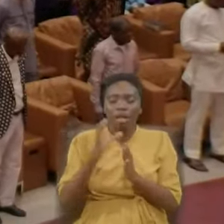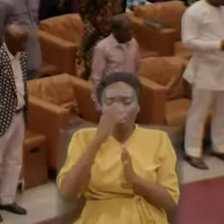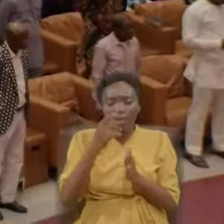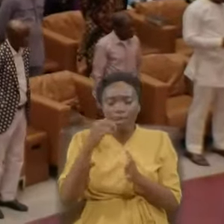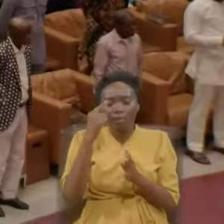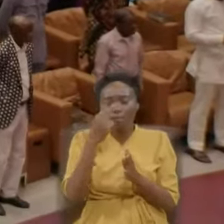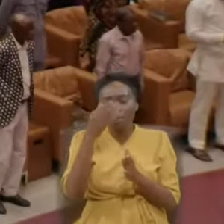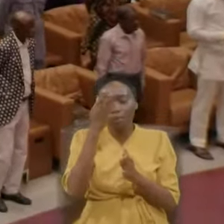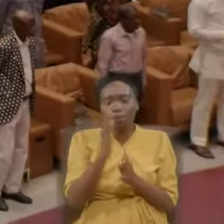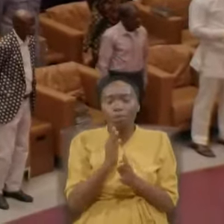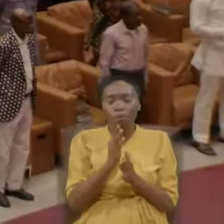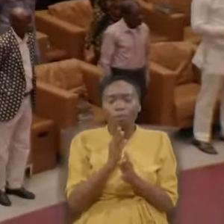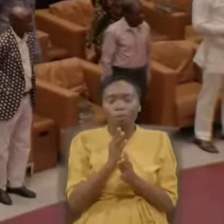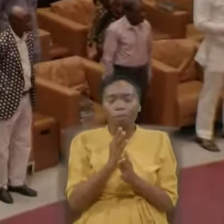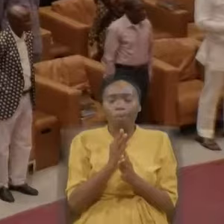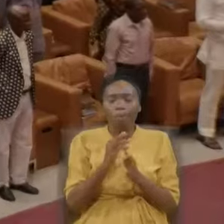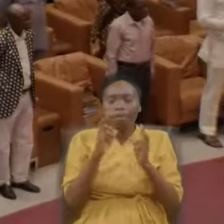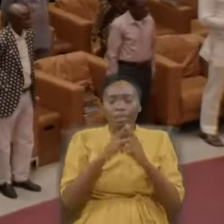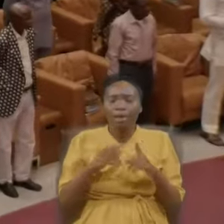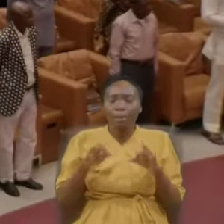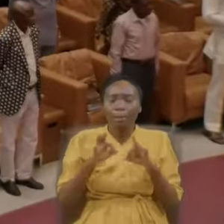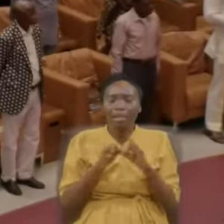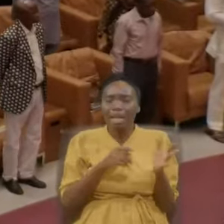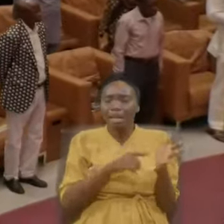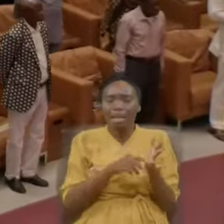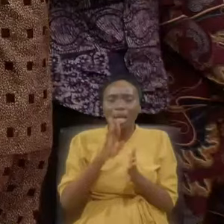God. Very, very important.